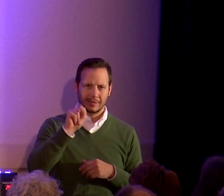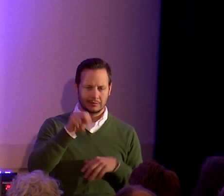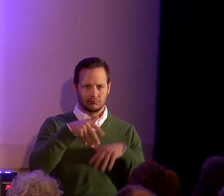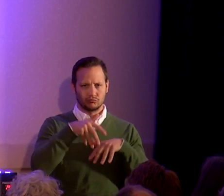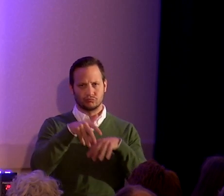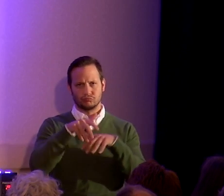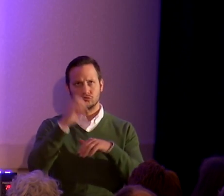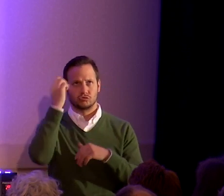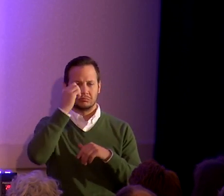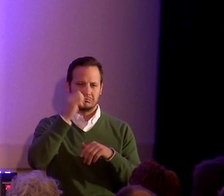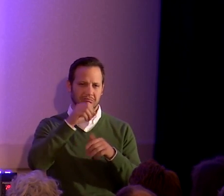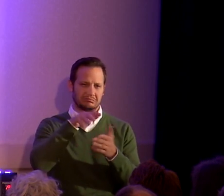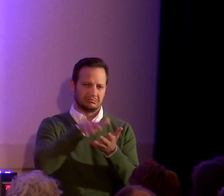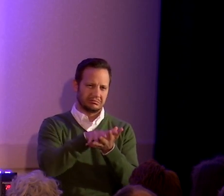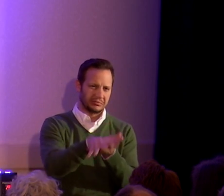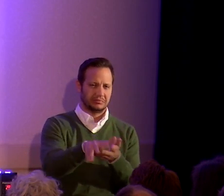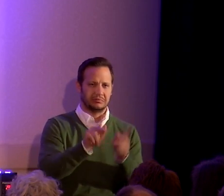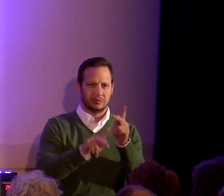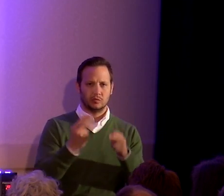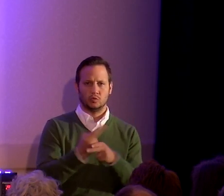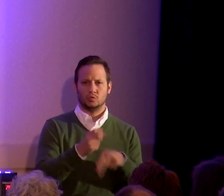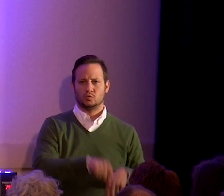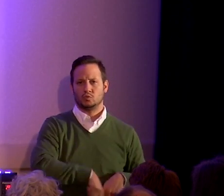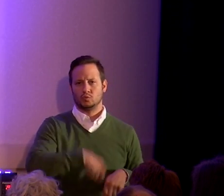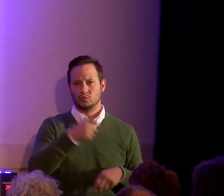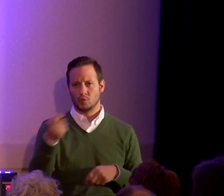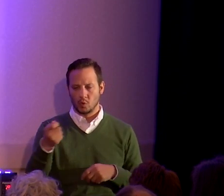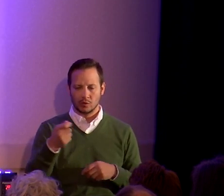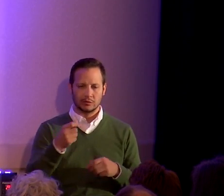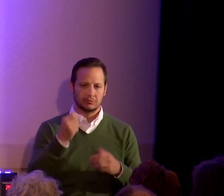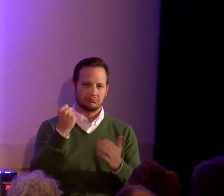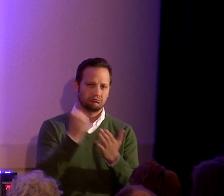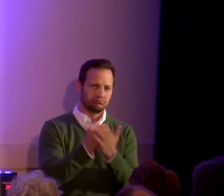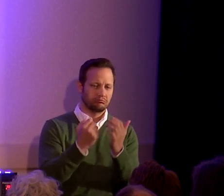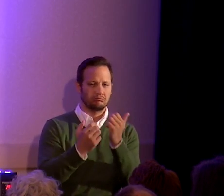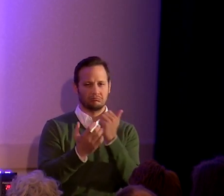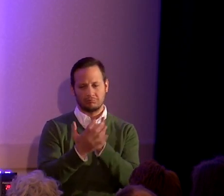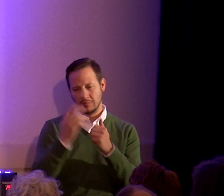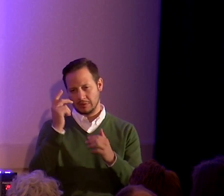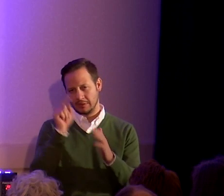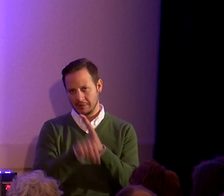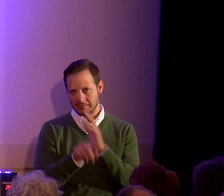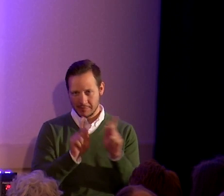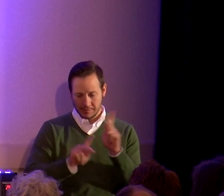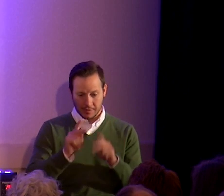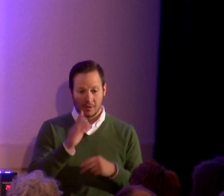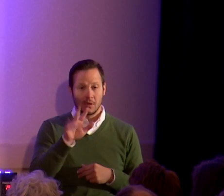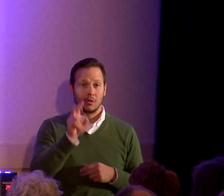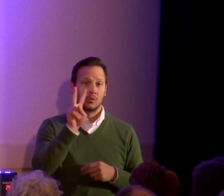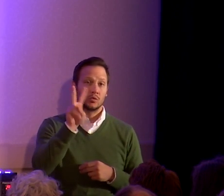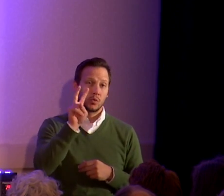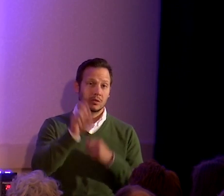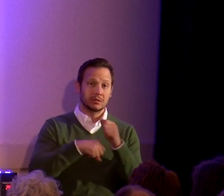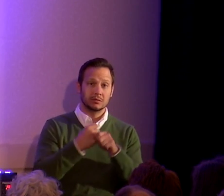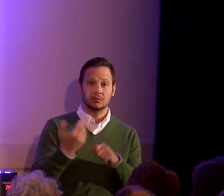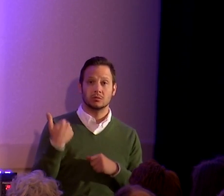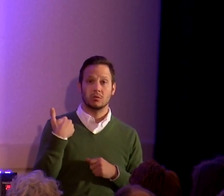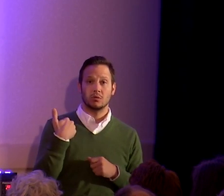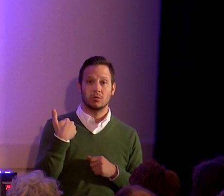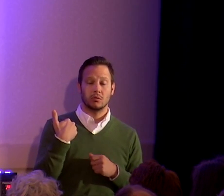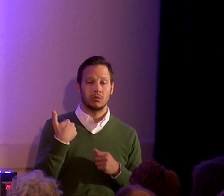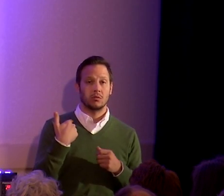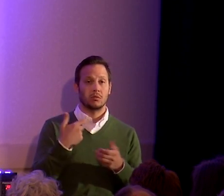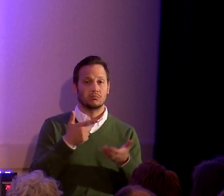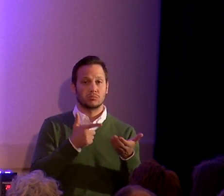conquering everyone, using swords, crucifying people they don't agree with. 200 years ago, we have